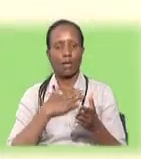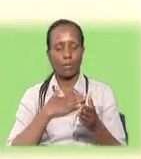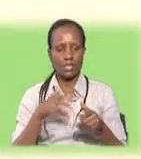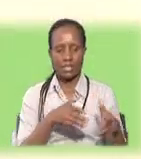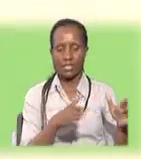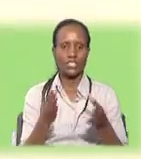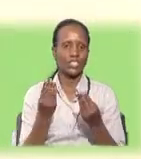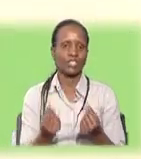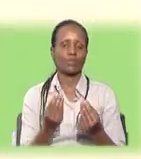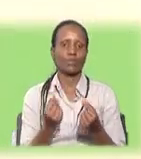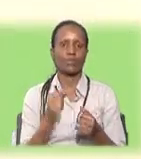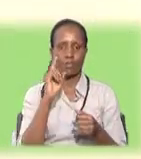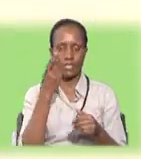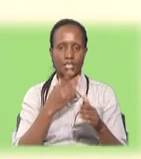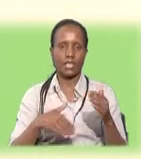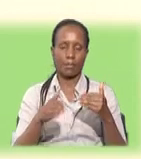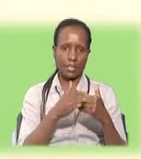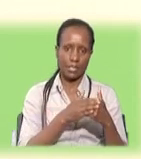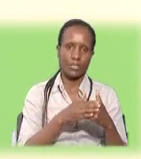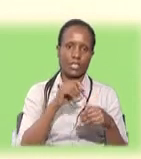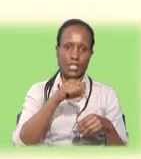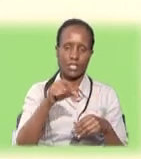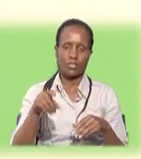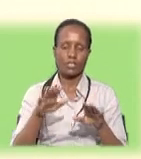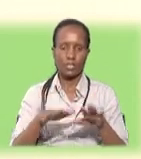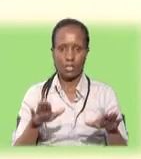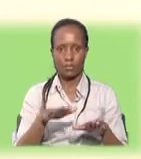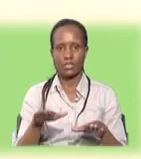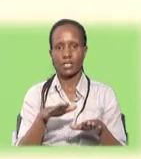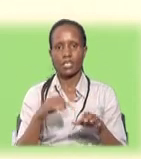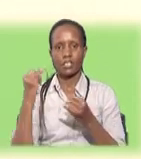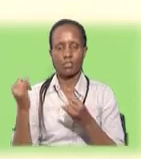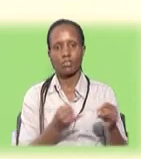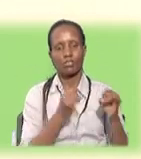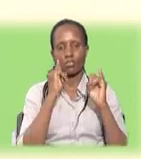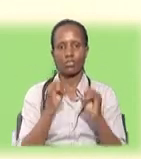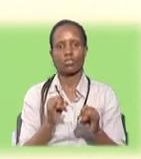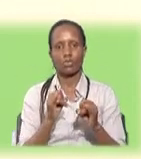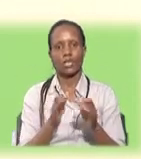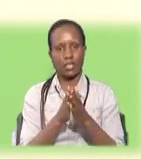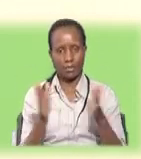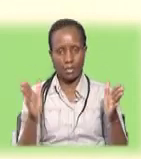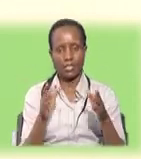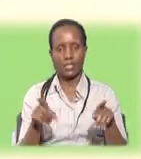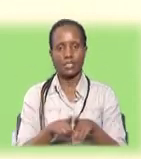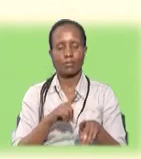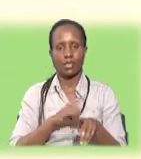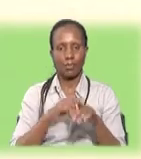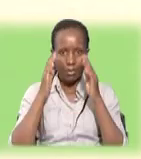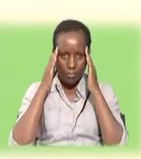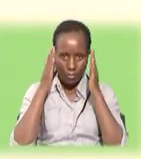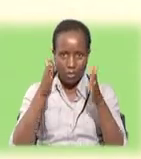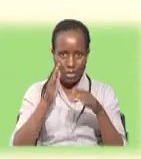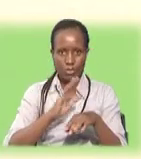simple: rehabilitate existing schemes, expand them, introduce new schemes, but also concentrate on a